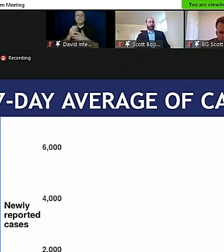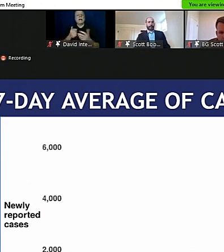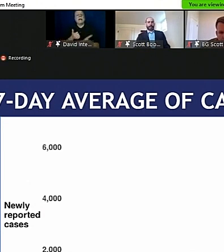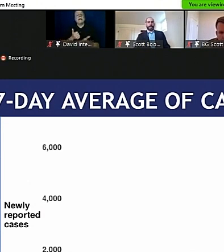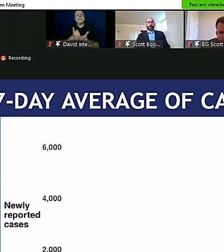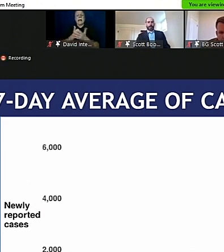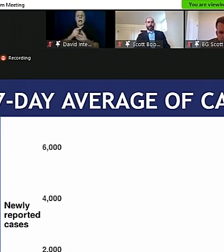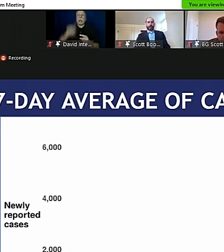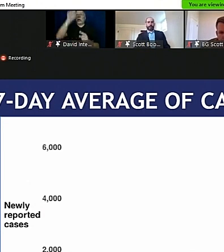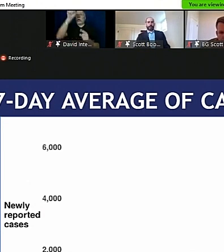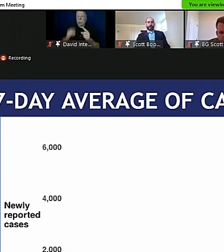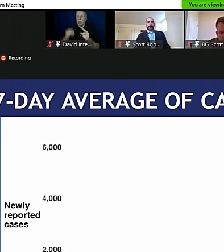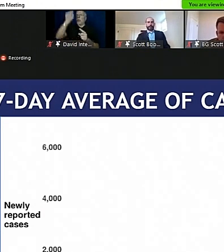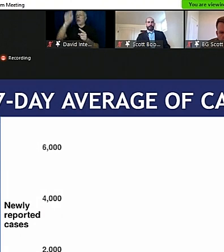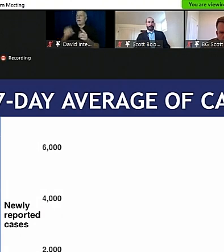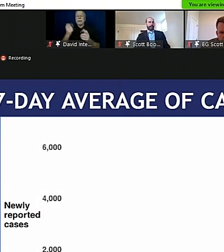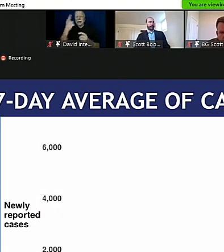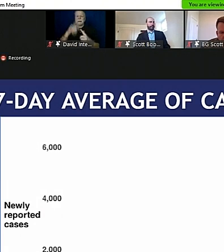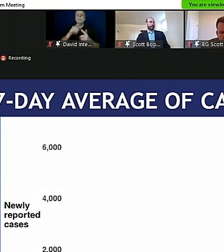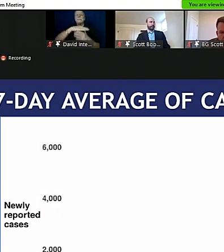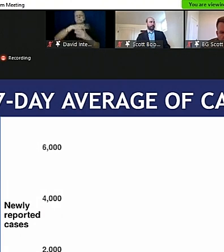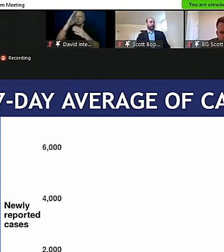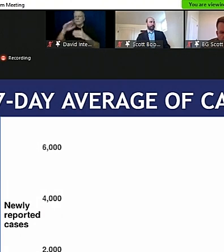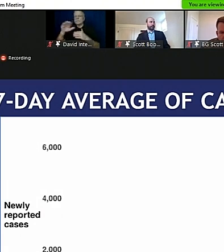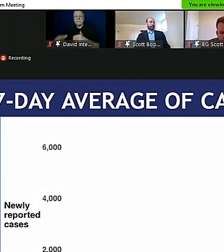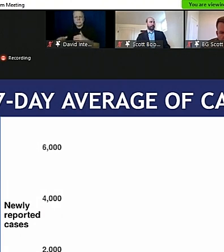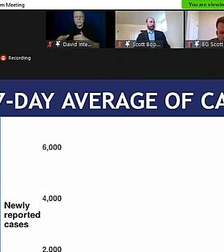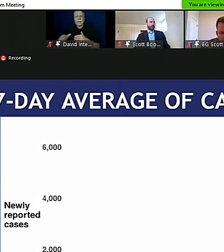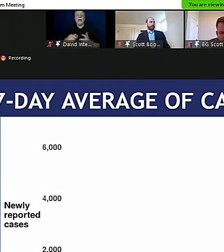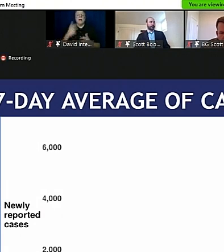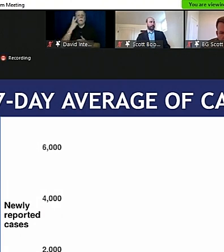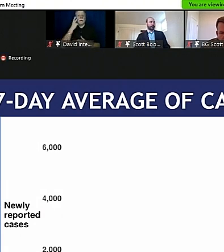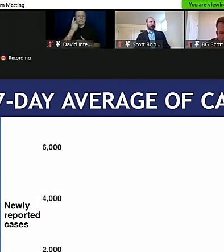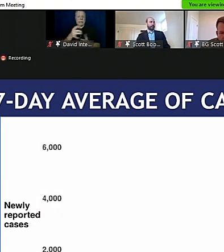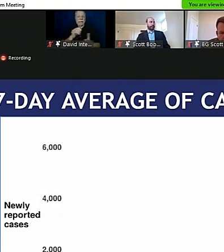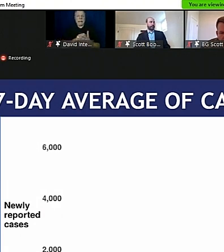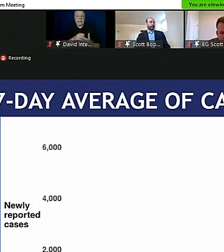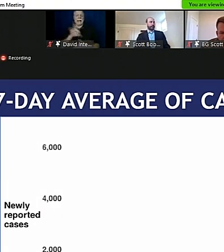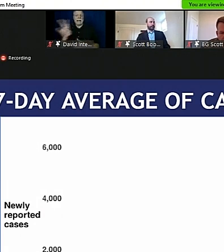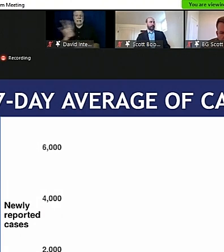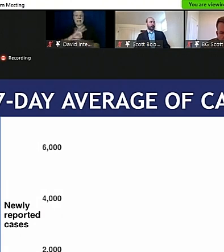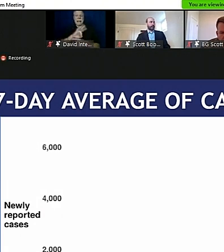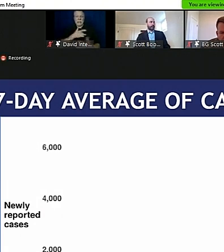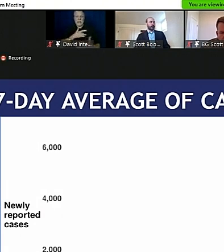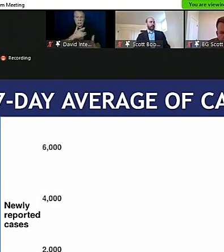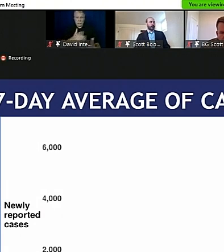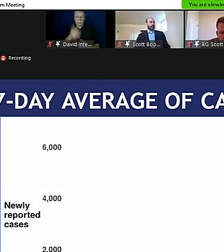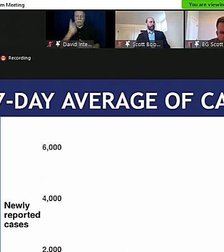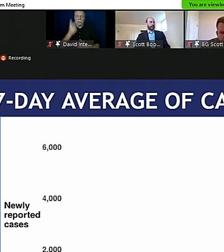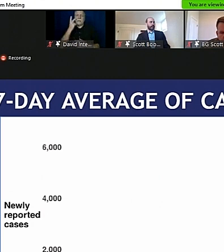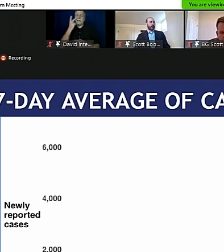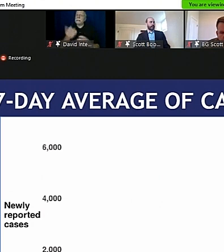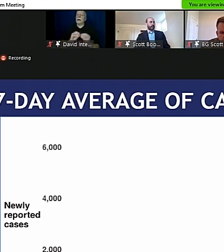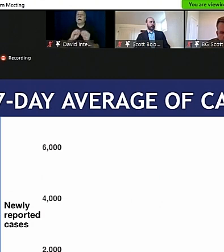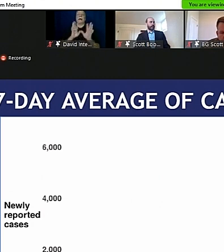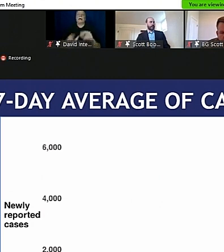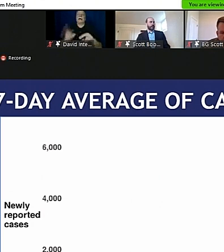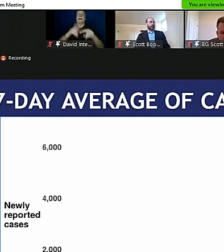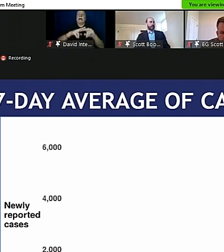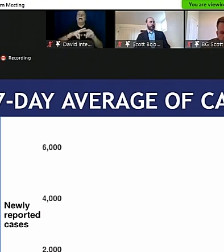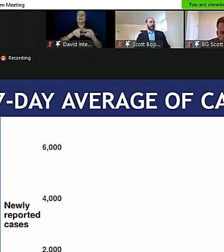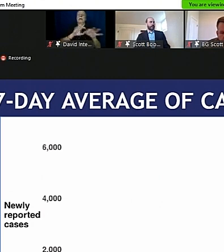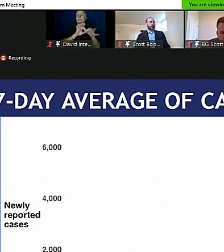data. So what you can see by looking at that 7-day trend is that we did see a clear increase associated with Christmas and New Year's, but